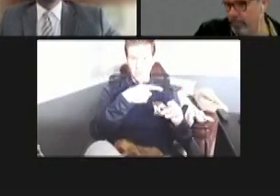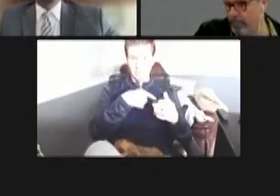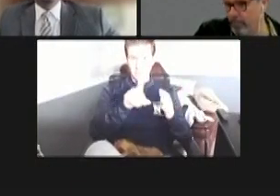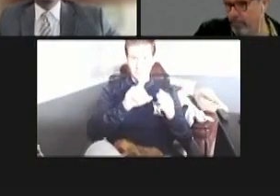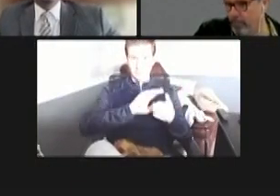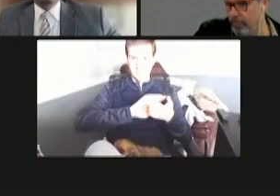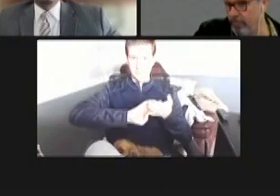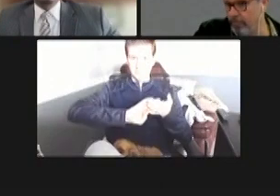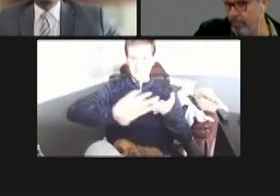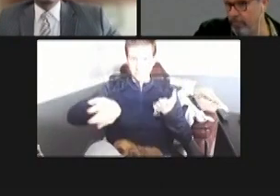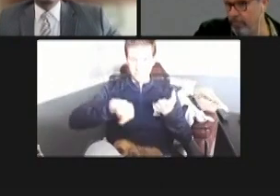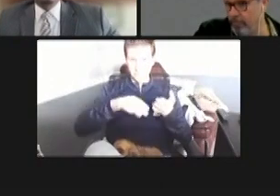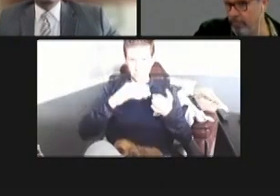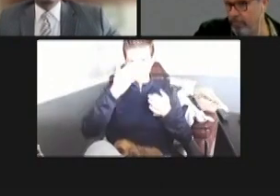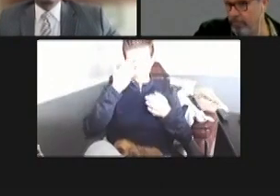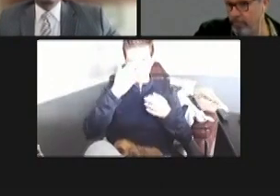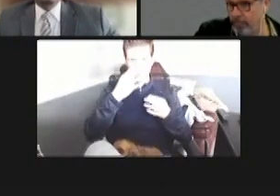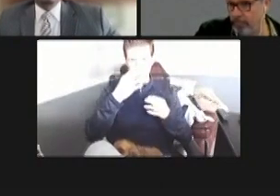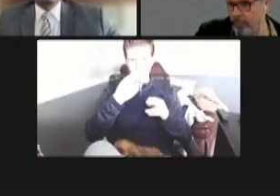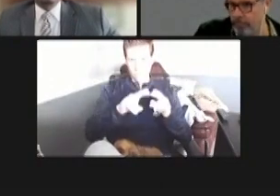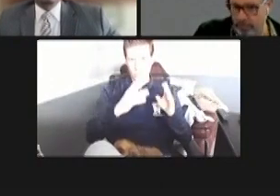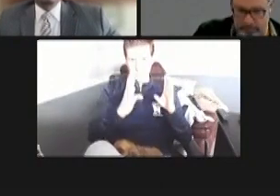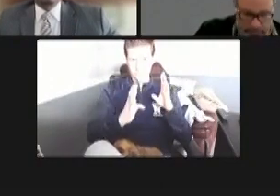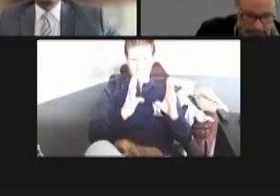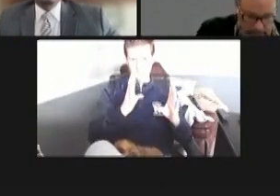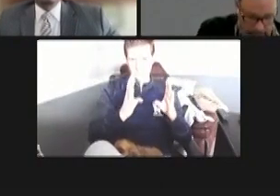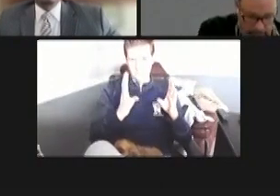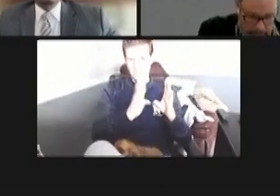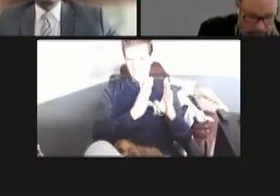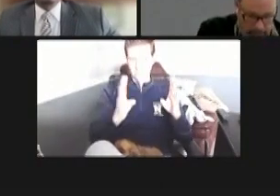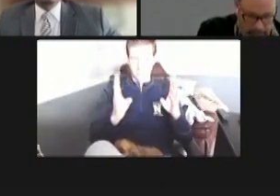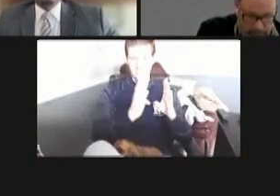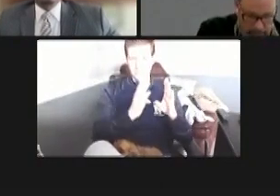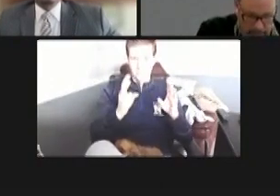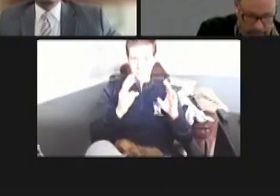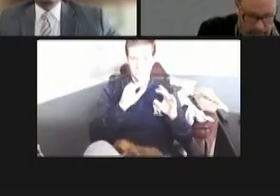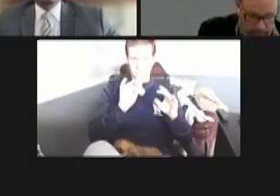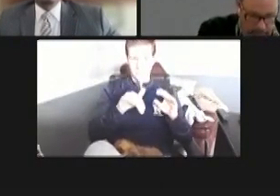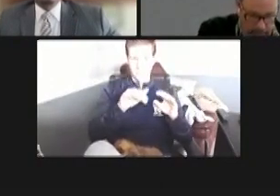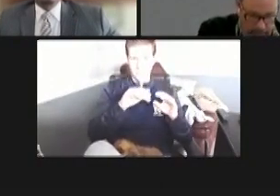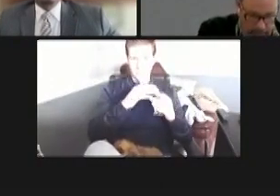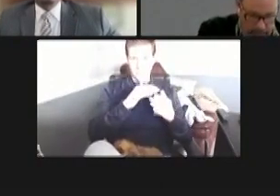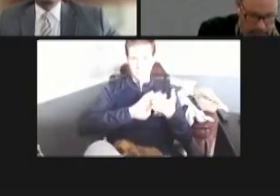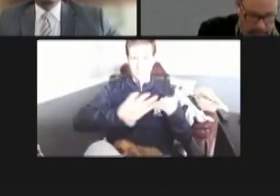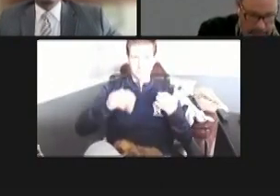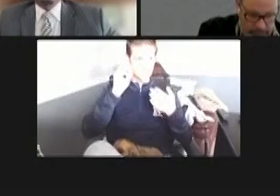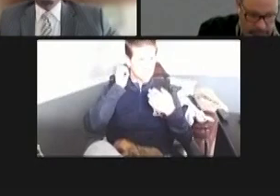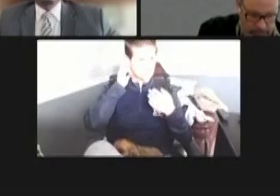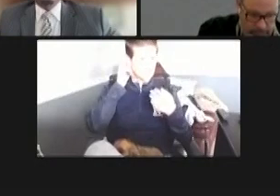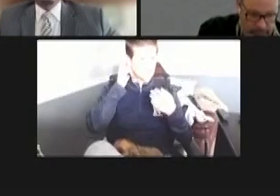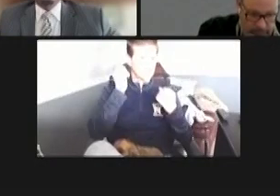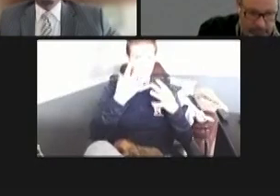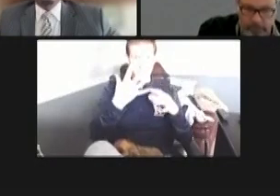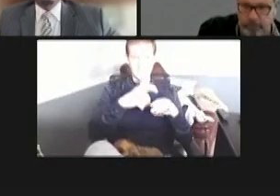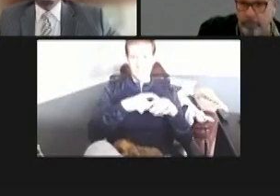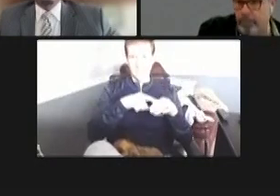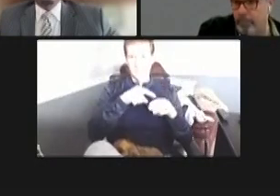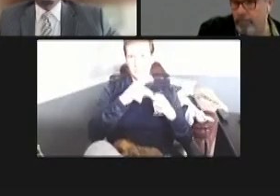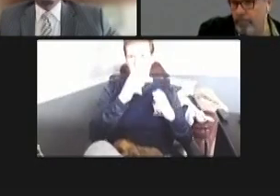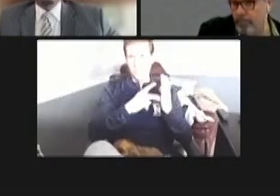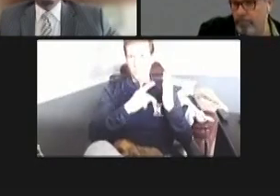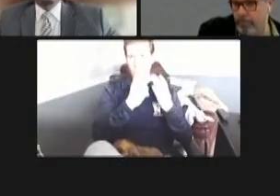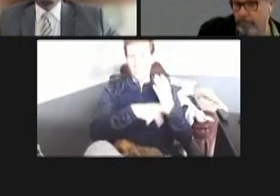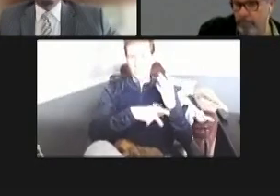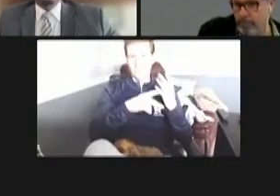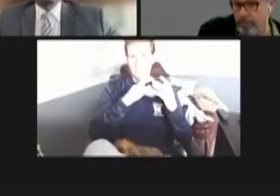short window before that, you know, eviction is advanced and takes place. And a lot of times these programs,